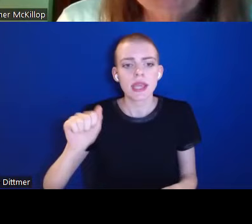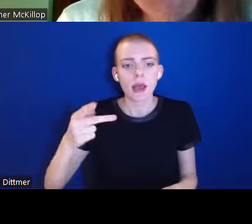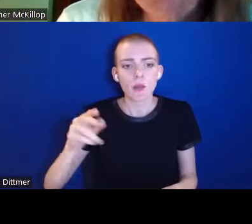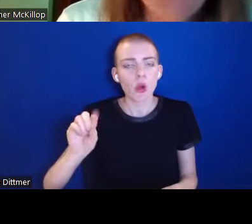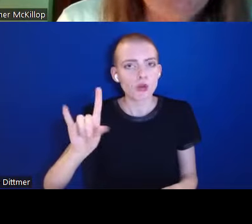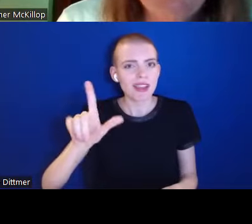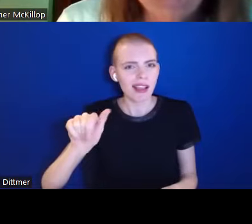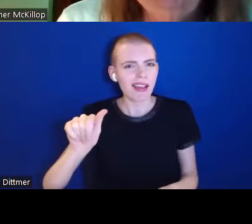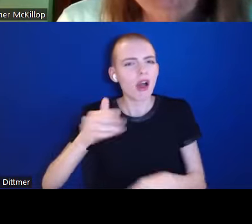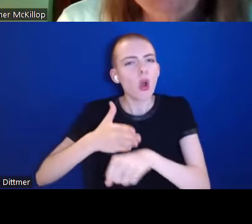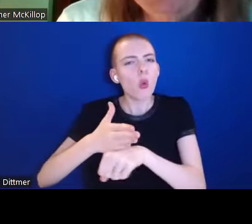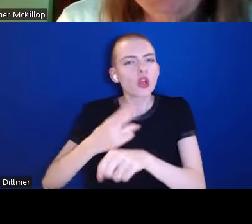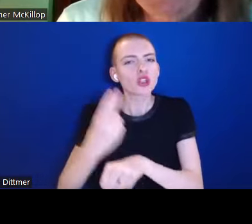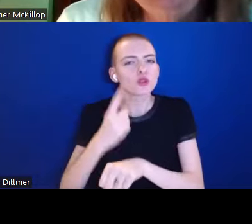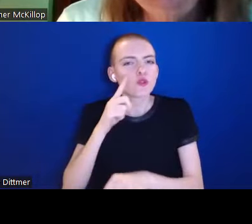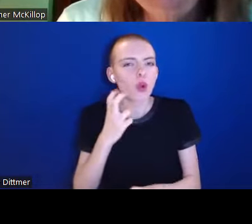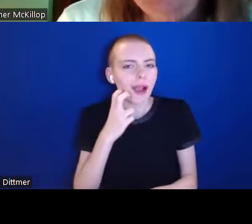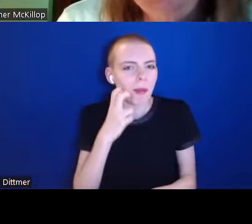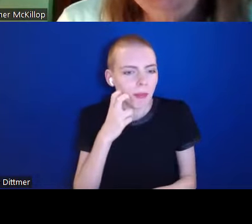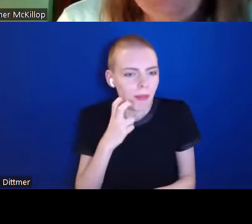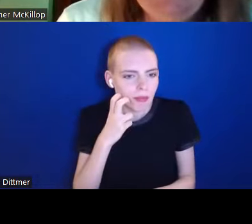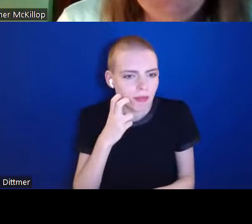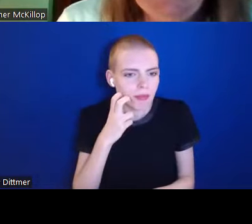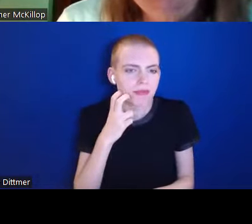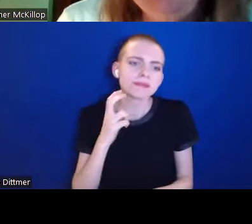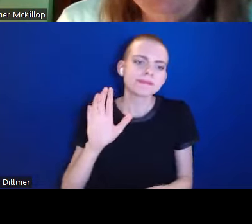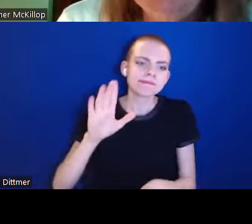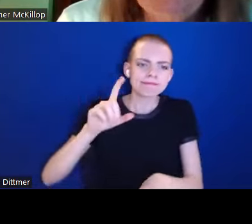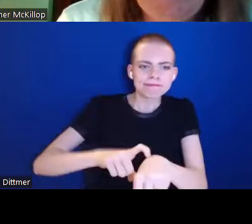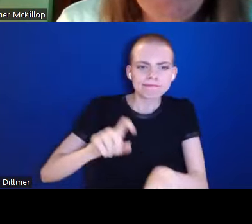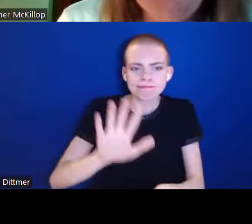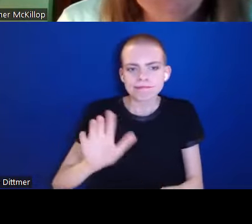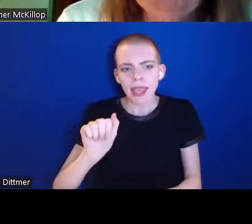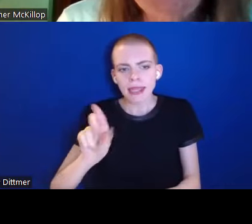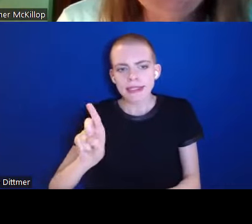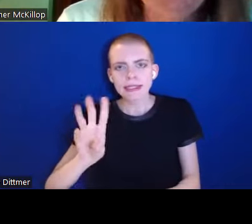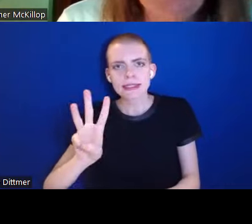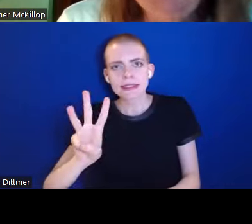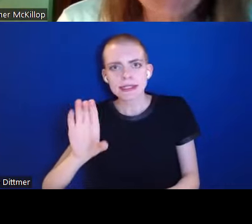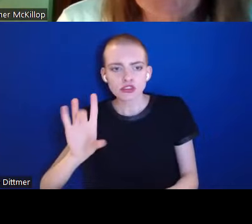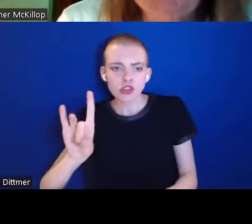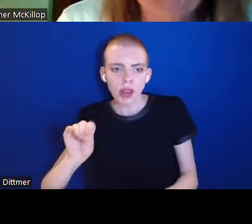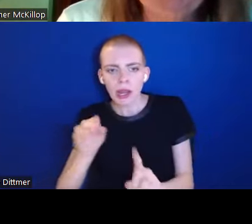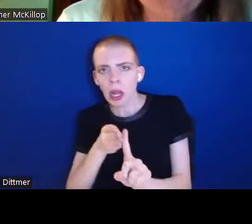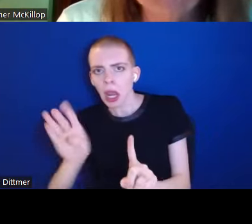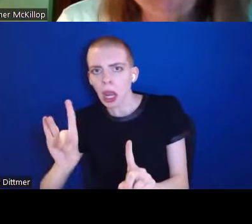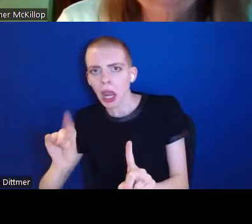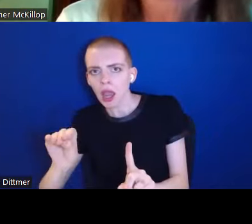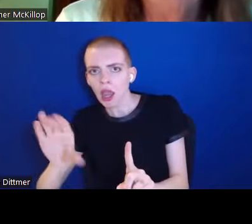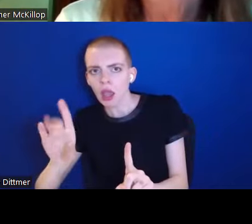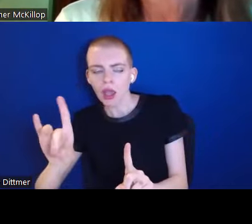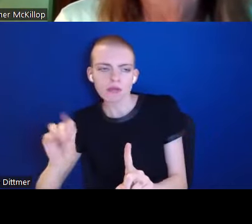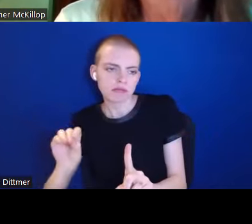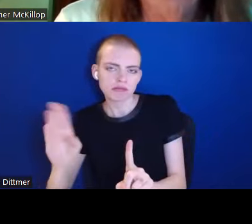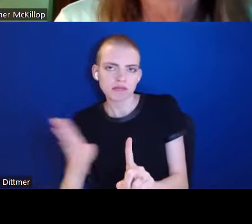it's radiocarbon dated to 680 to 880 AD. And it created a lot of problems. First of all,